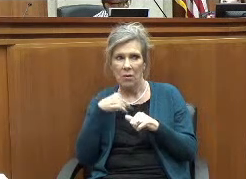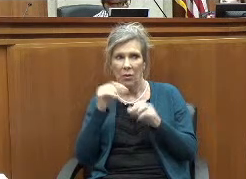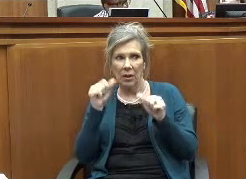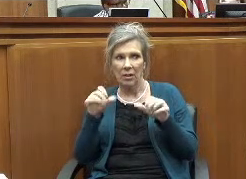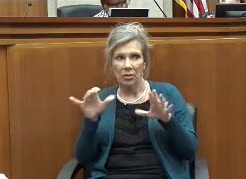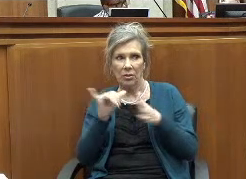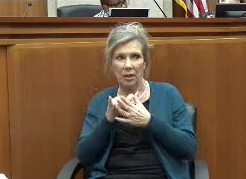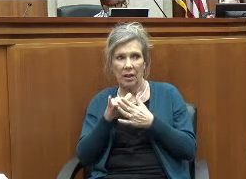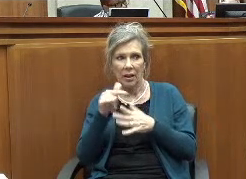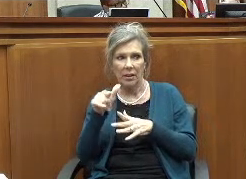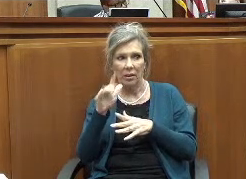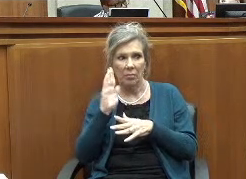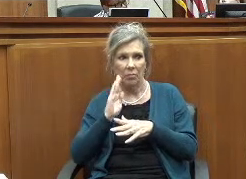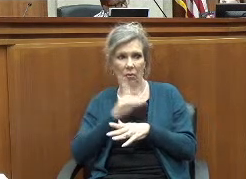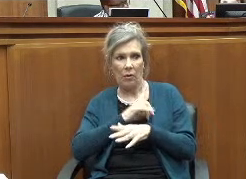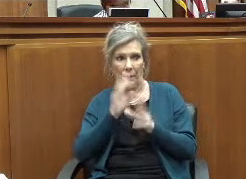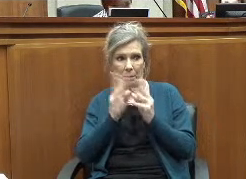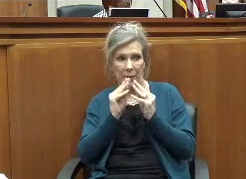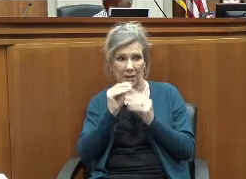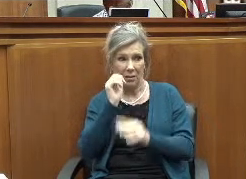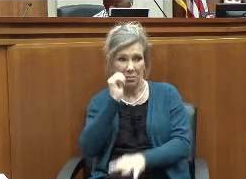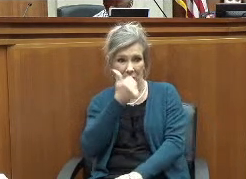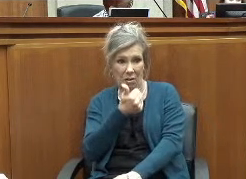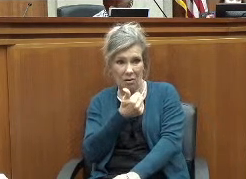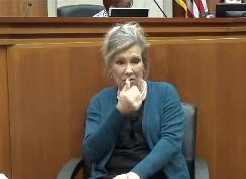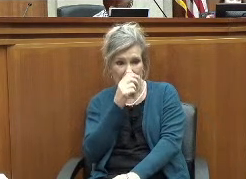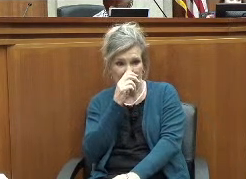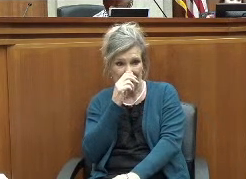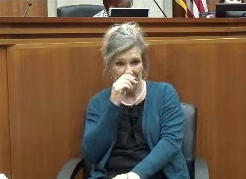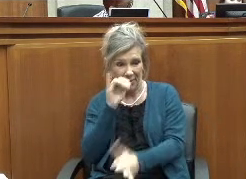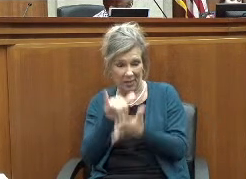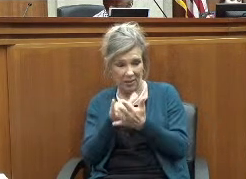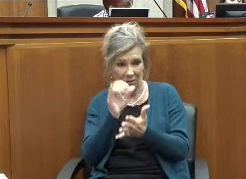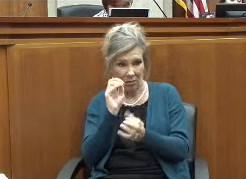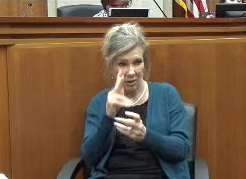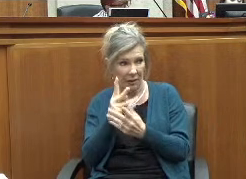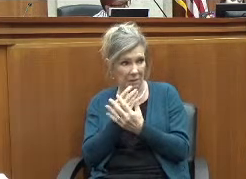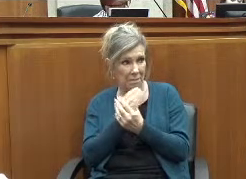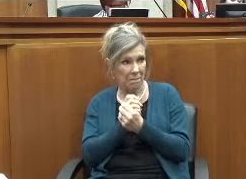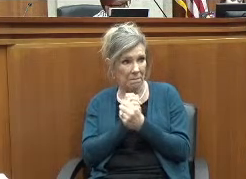the board meeting tomorrow? Is that appropriate?